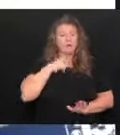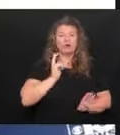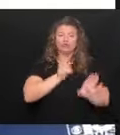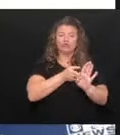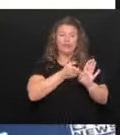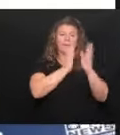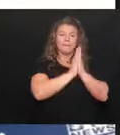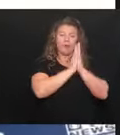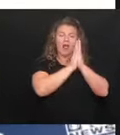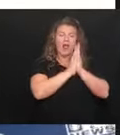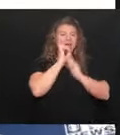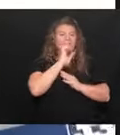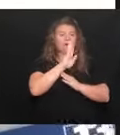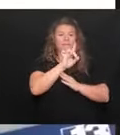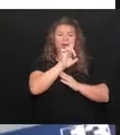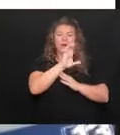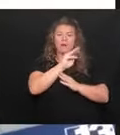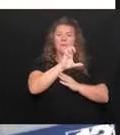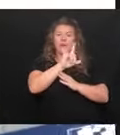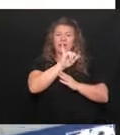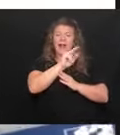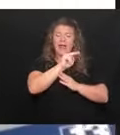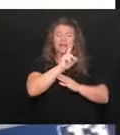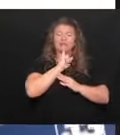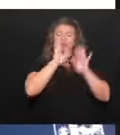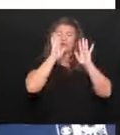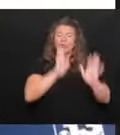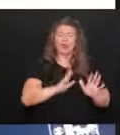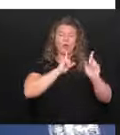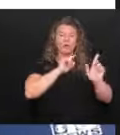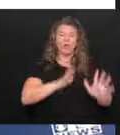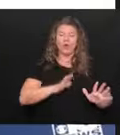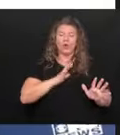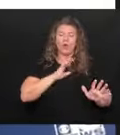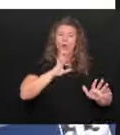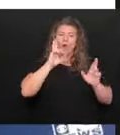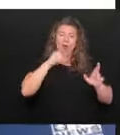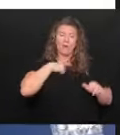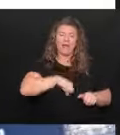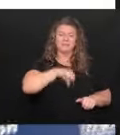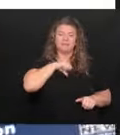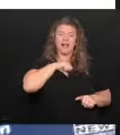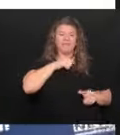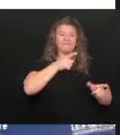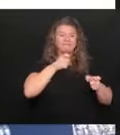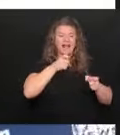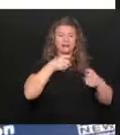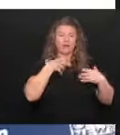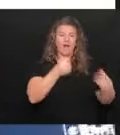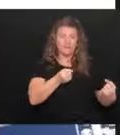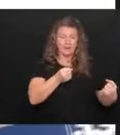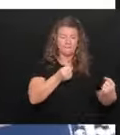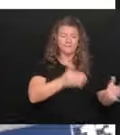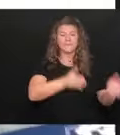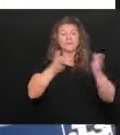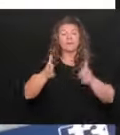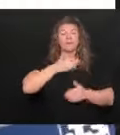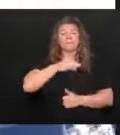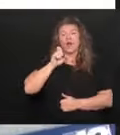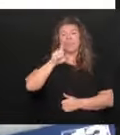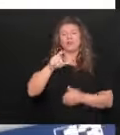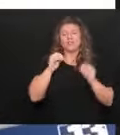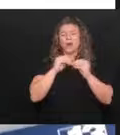Gil McIntyre, a really good guy and a great news reporter. We wish him a speedy recovery and are praying for him. This question is probably directed at General